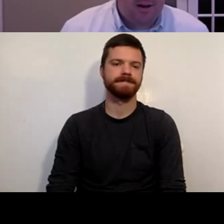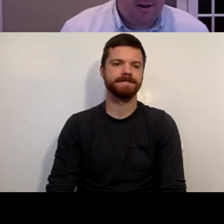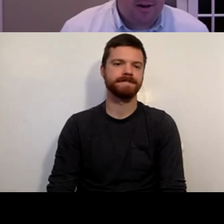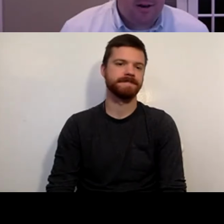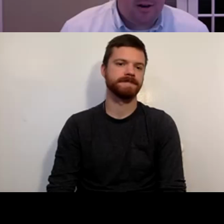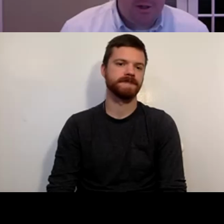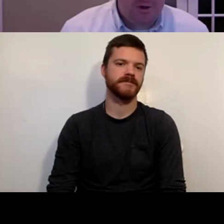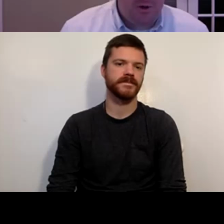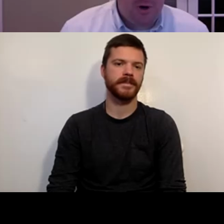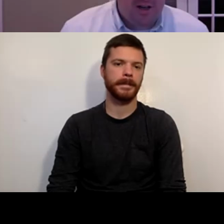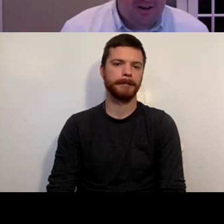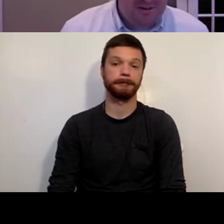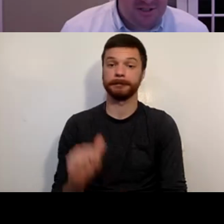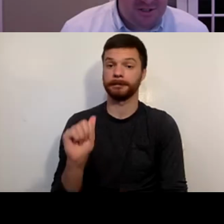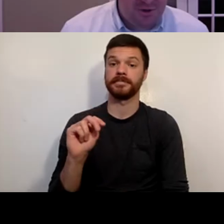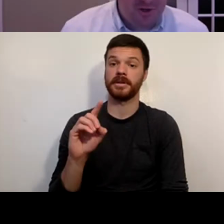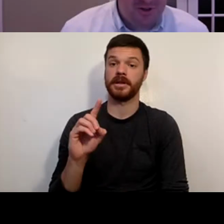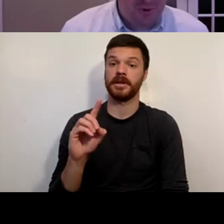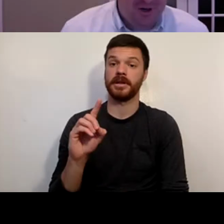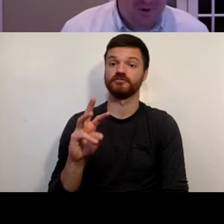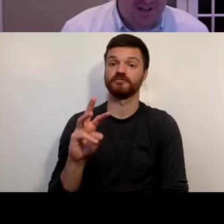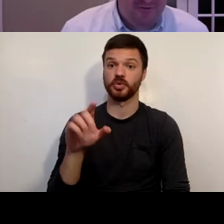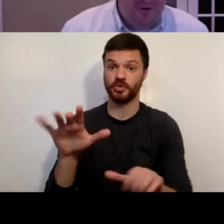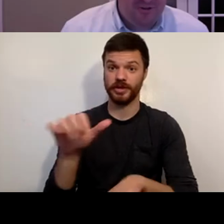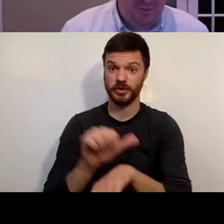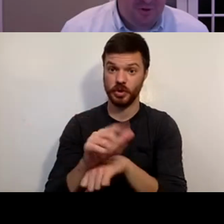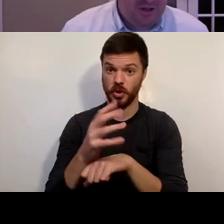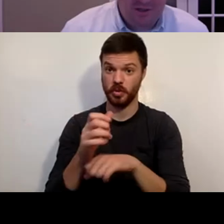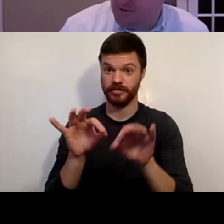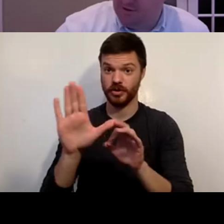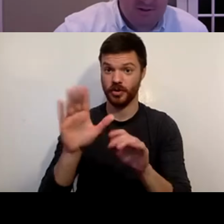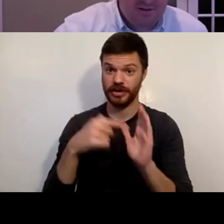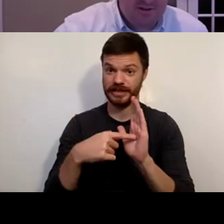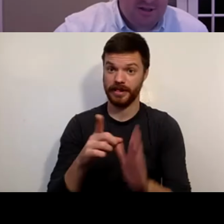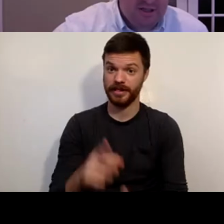Yeah. Andrew, do you want to, since you're doing this work, do you want to give your example?